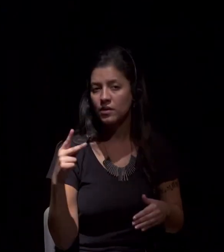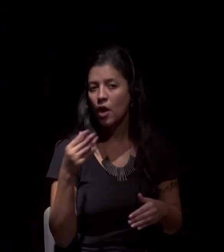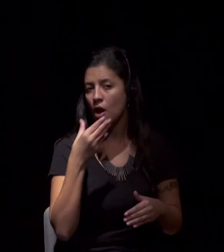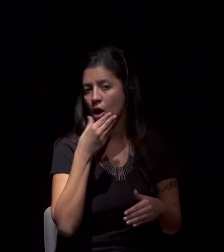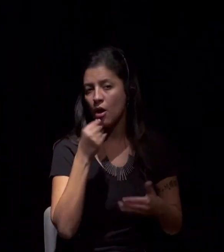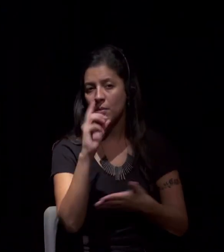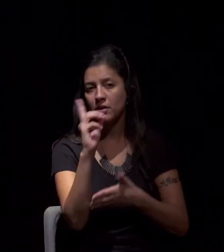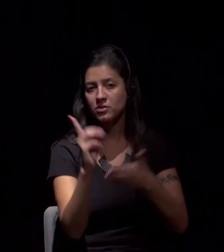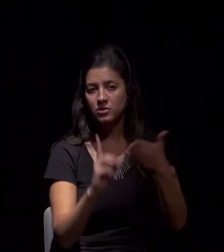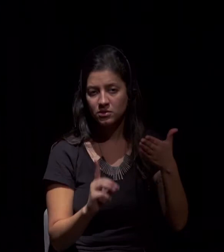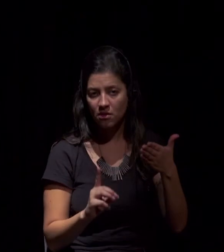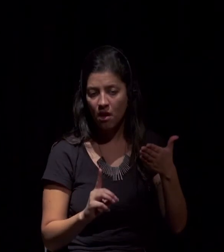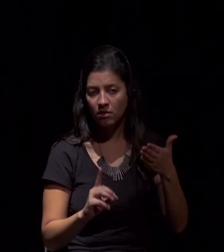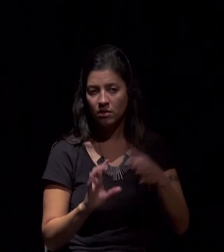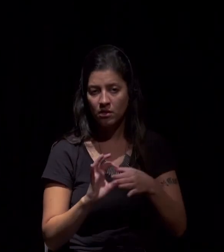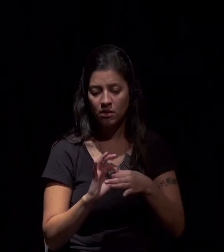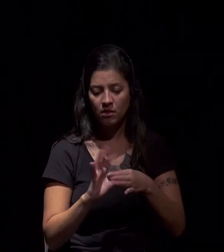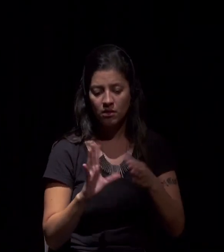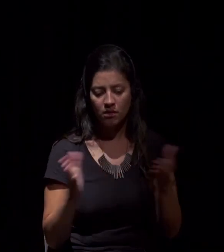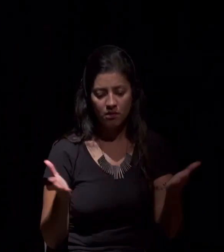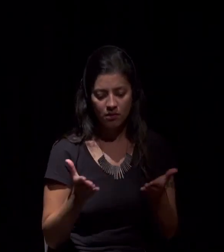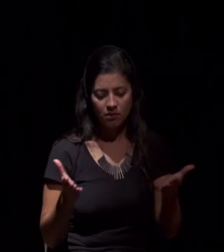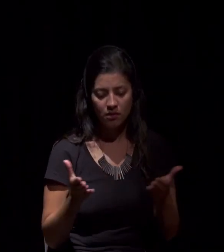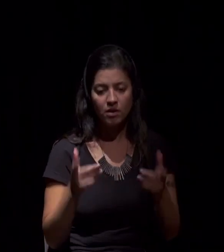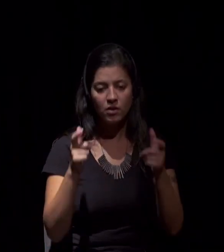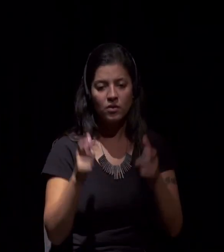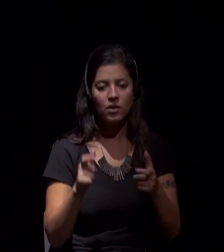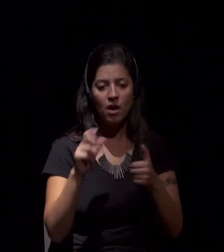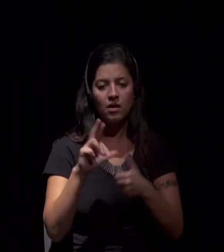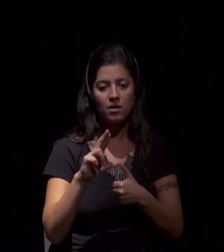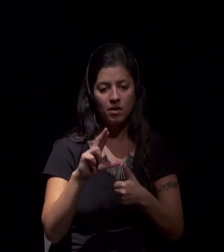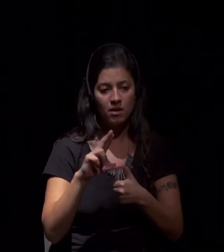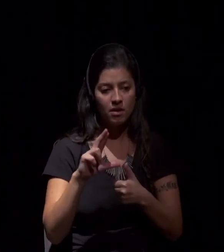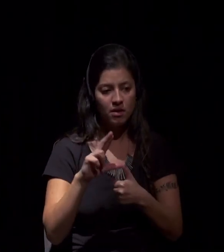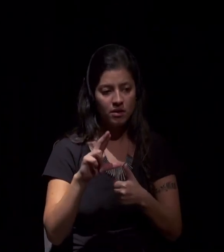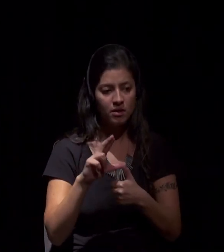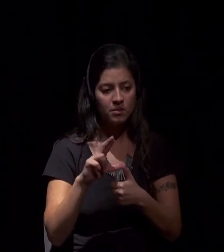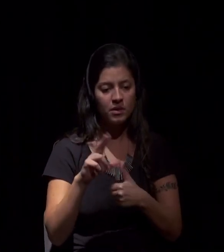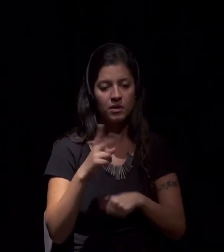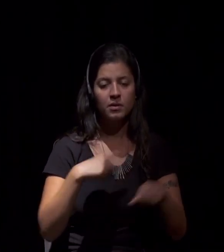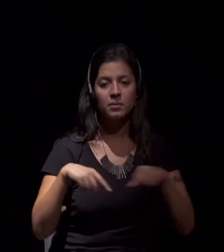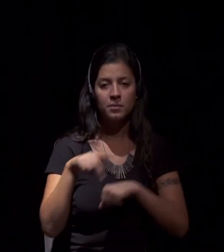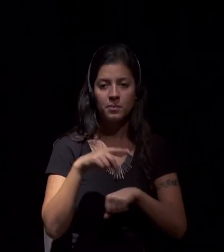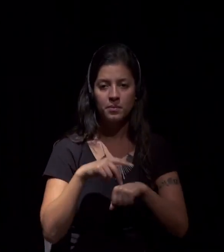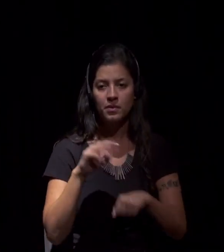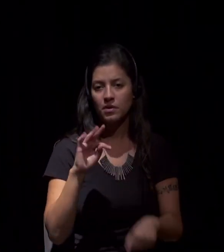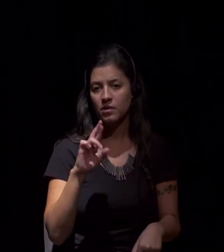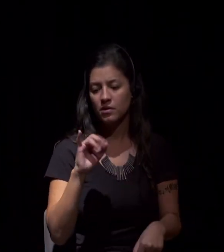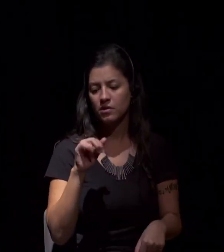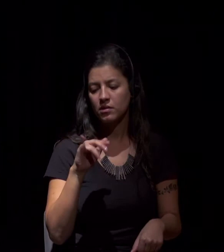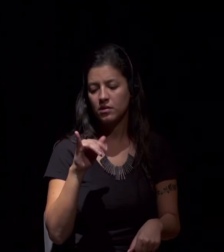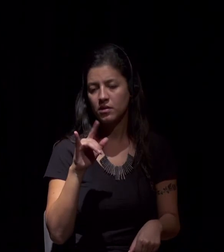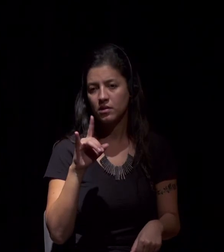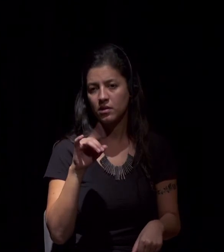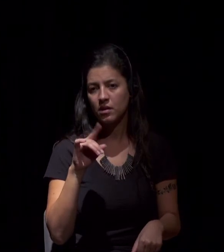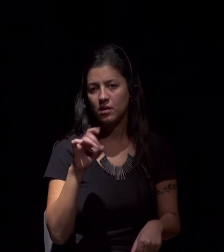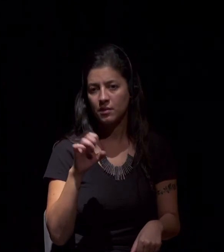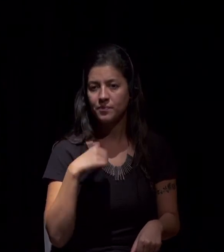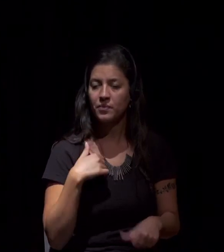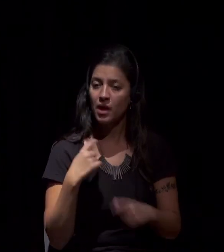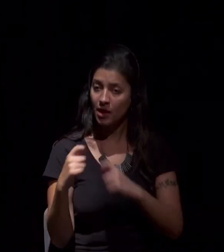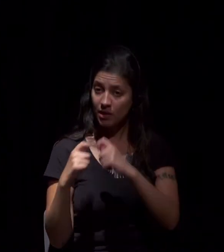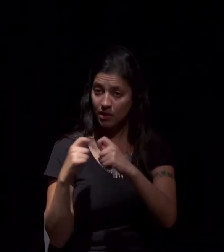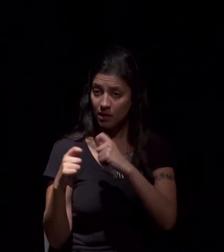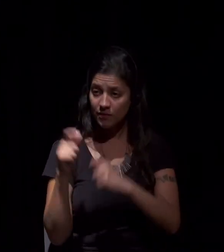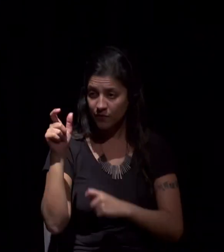artist of the Caribbean, of Trinidad, Peter Minshall. I interviewed him during that same carnival, and he's